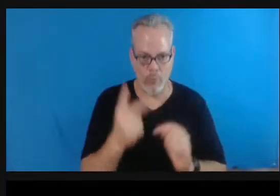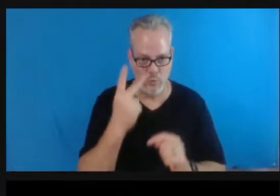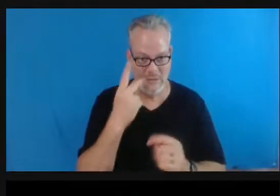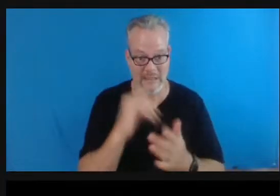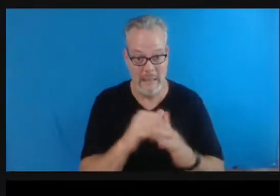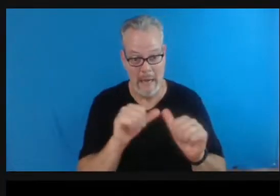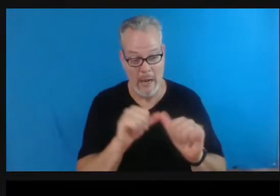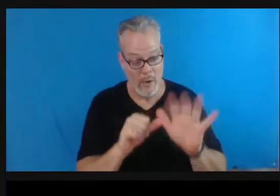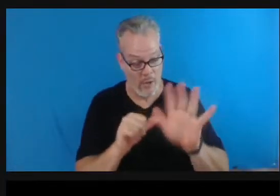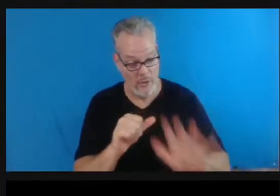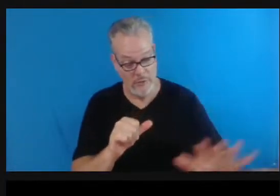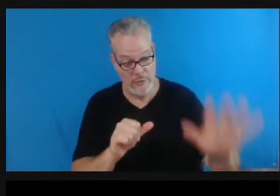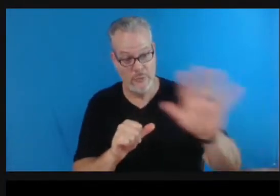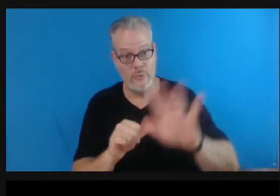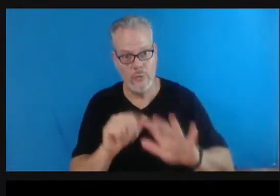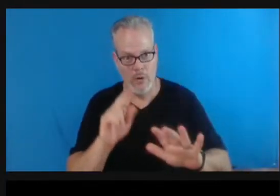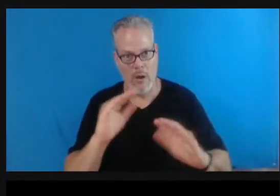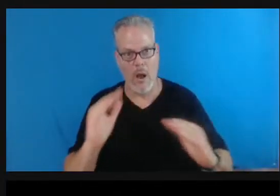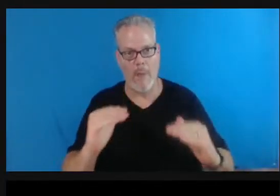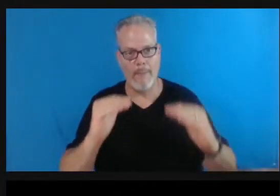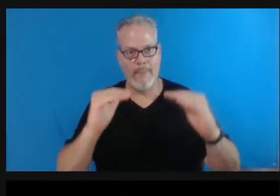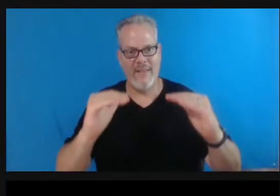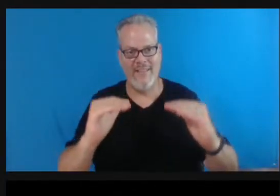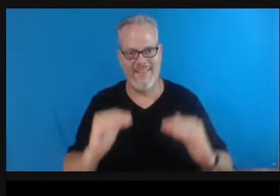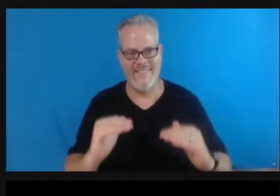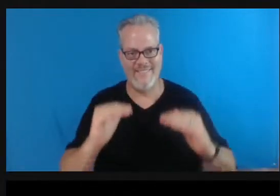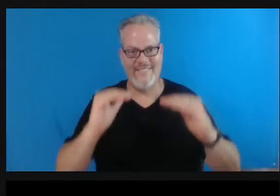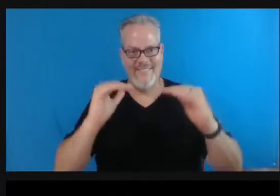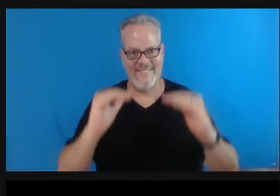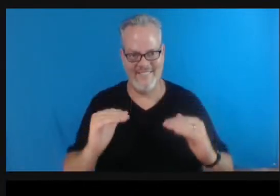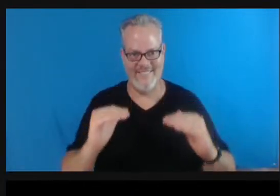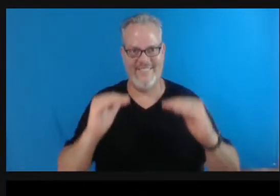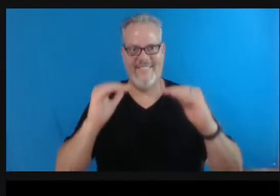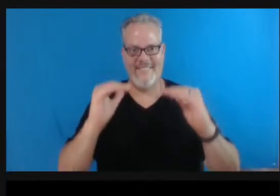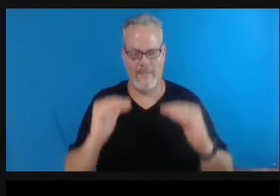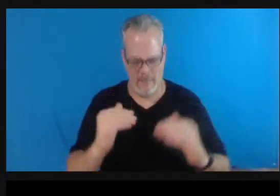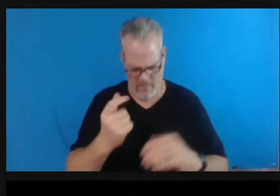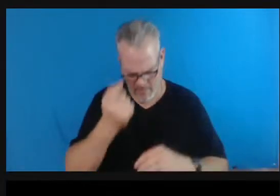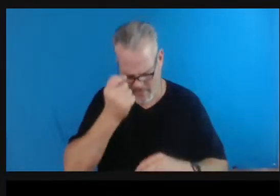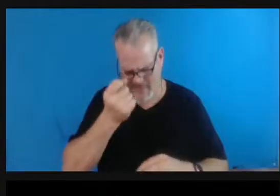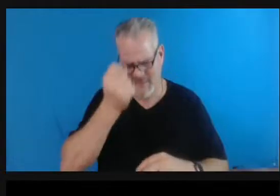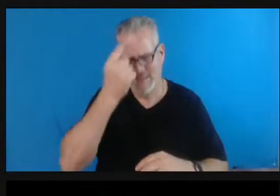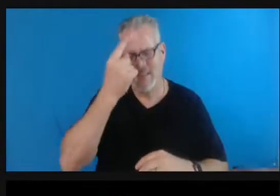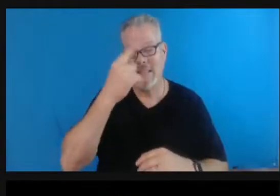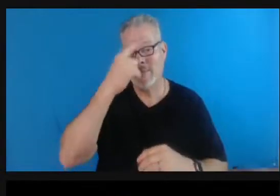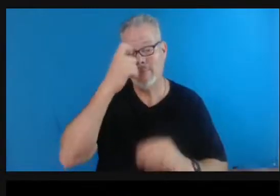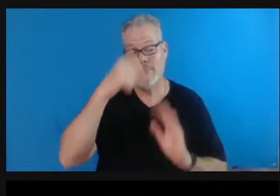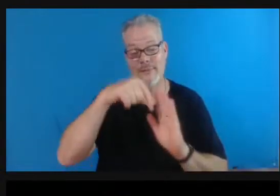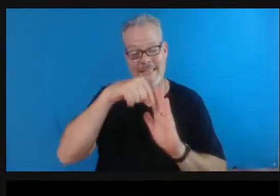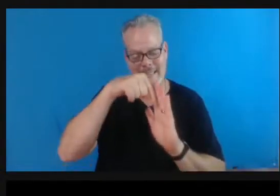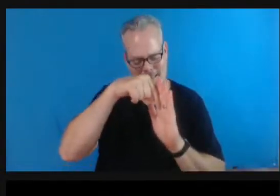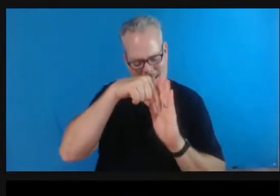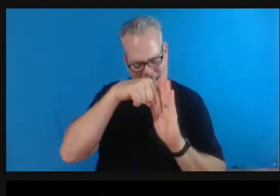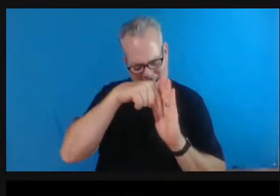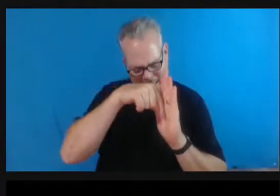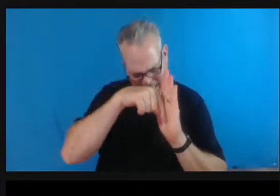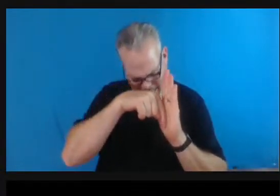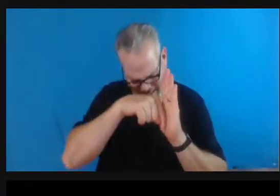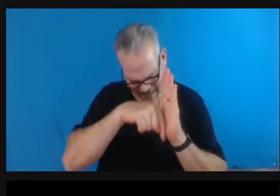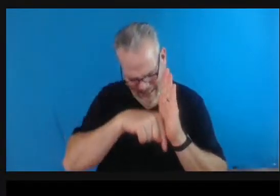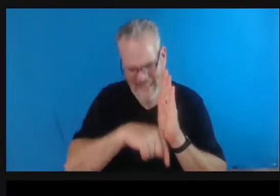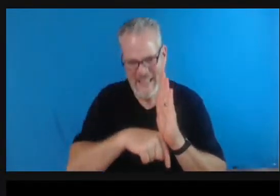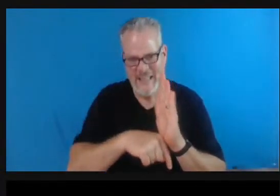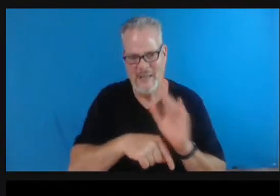of this uplift of the crater floor, which makes sense because that deepest inner pit is more like over